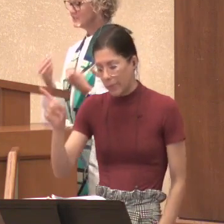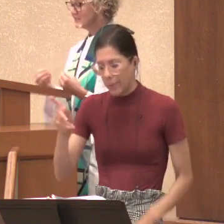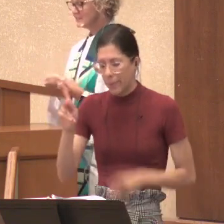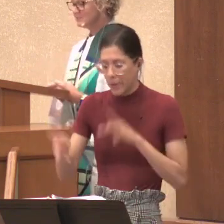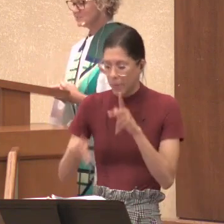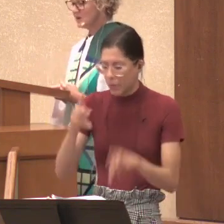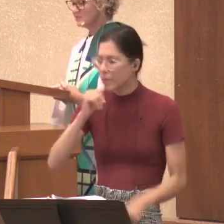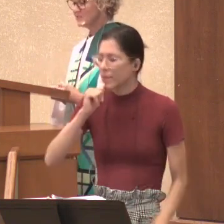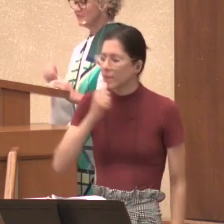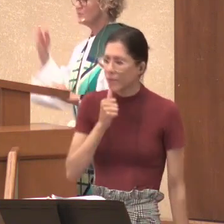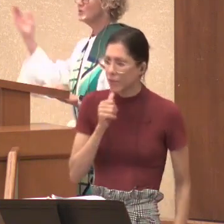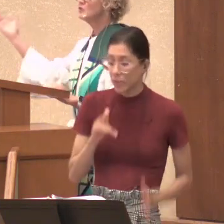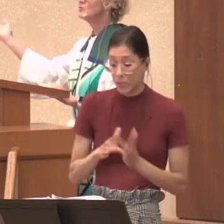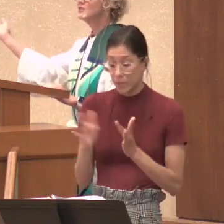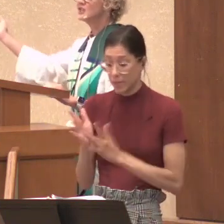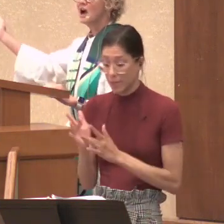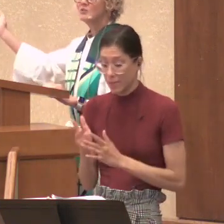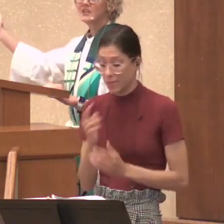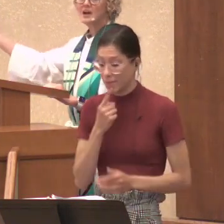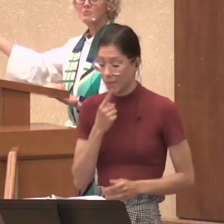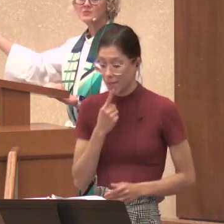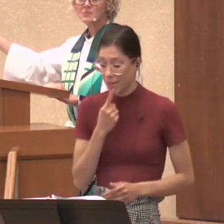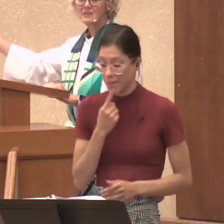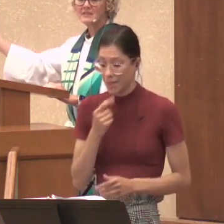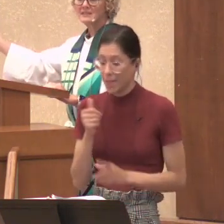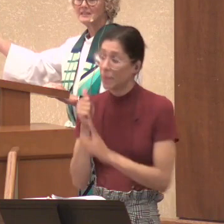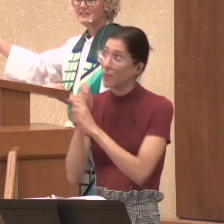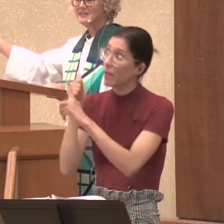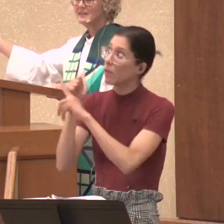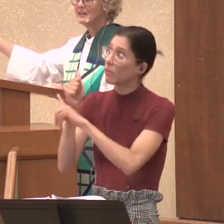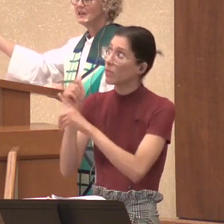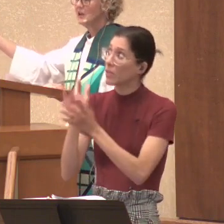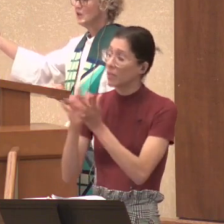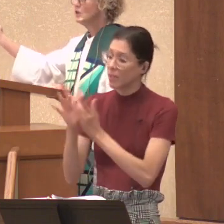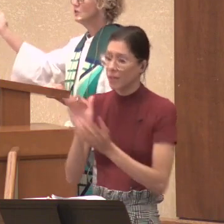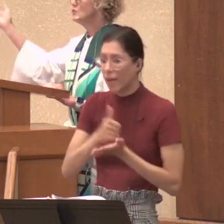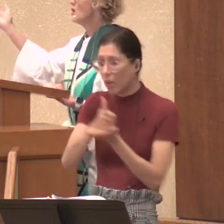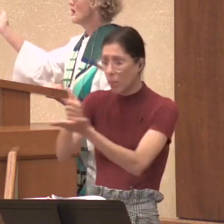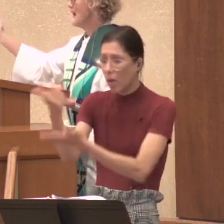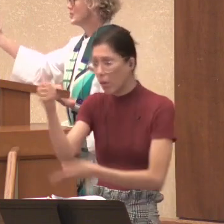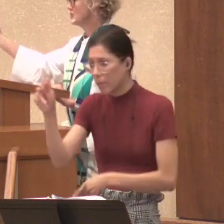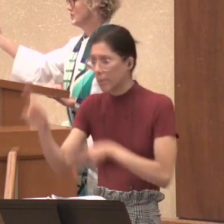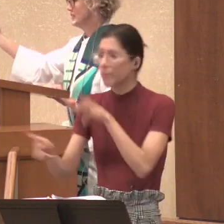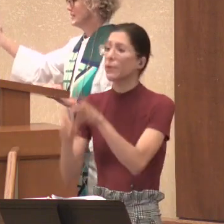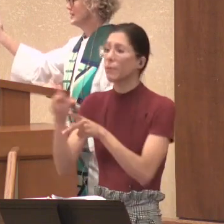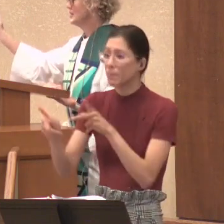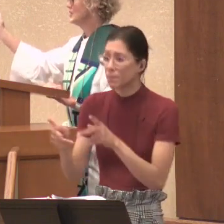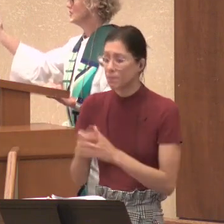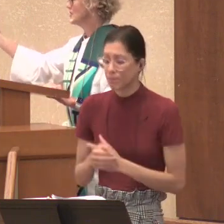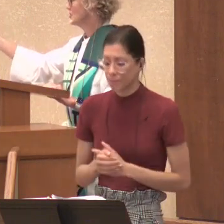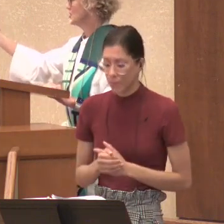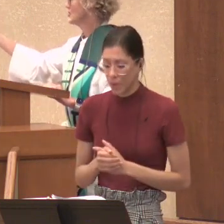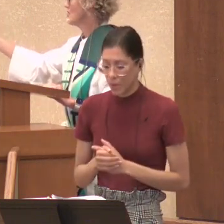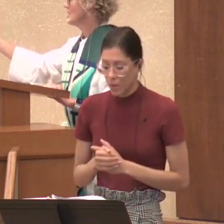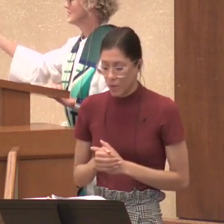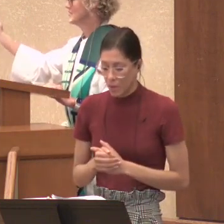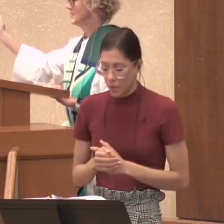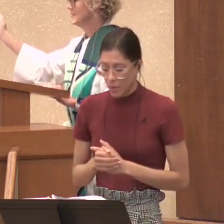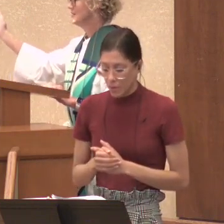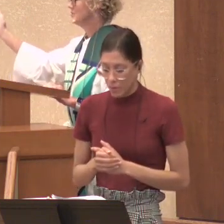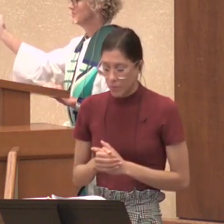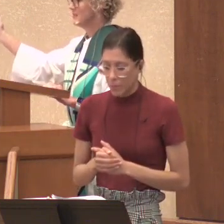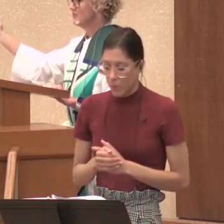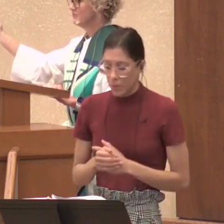And Jesus himself said that when you reach out to help somebody in need, you are actually touching